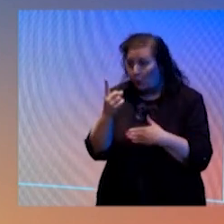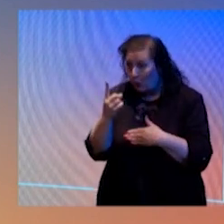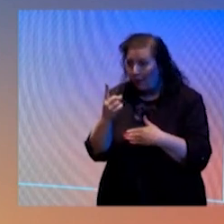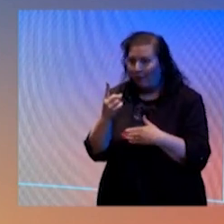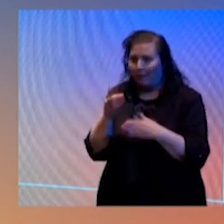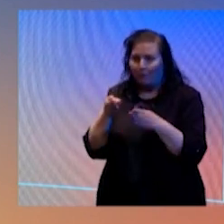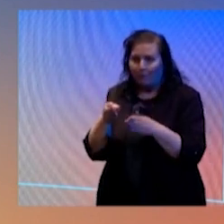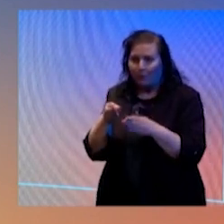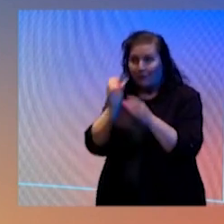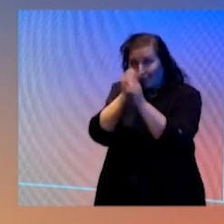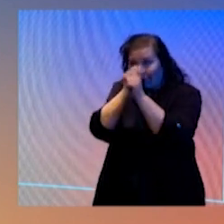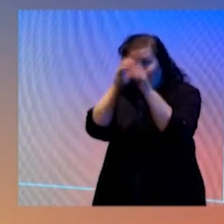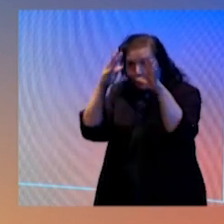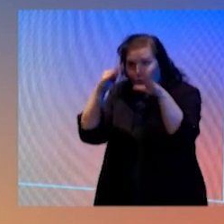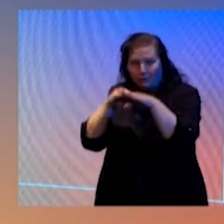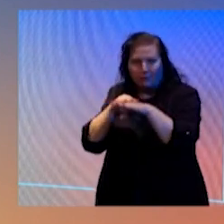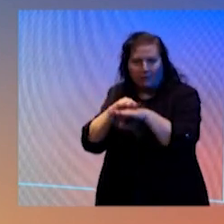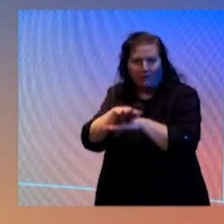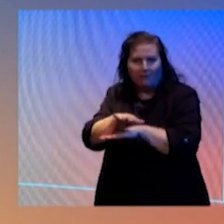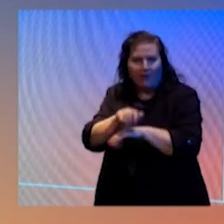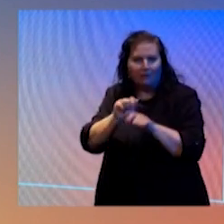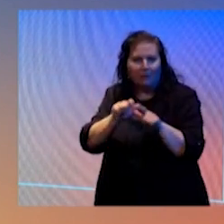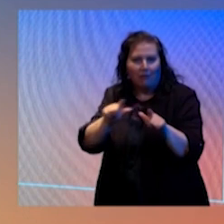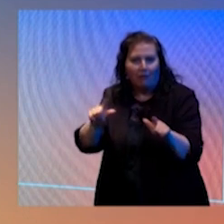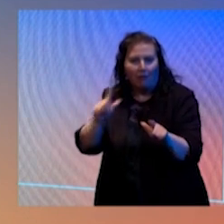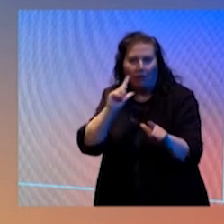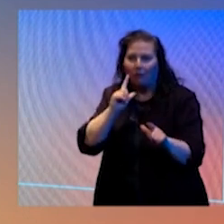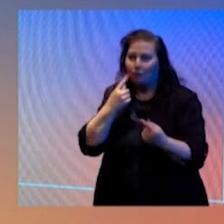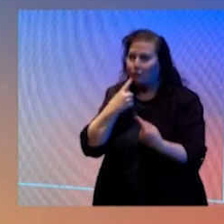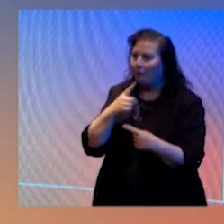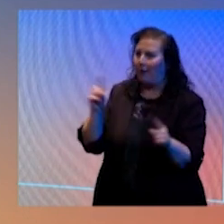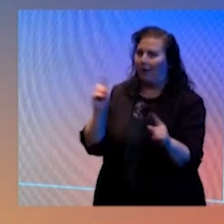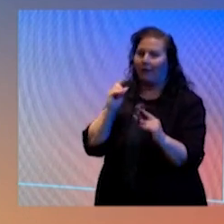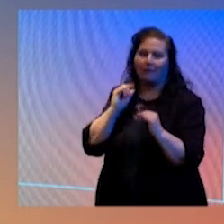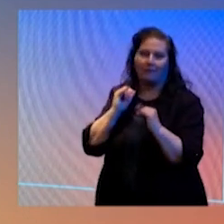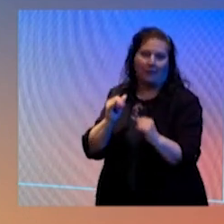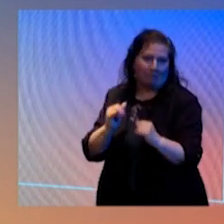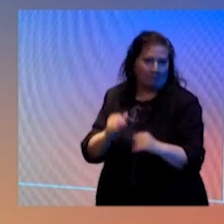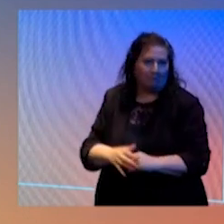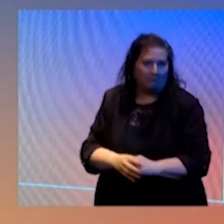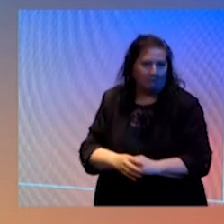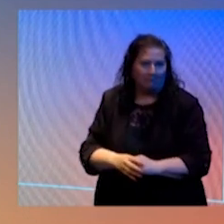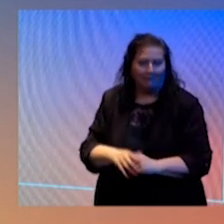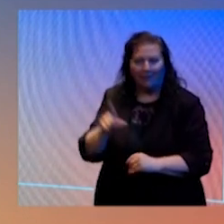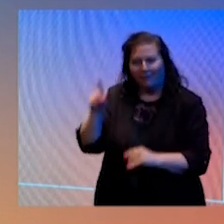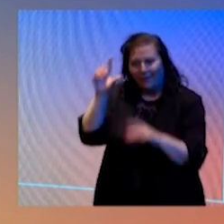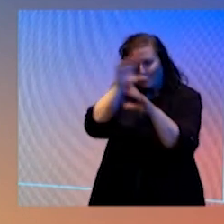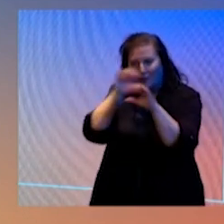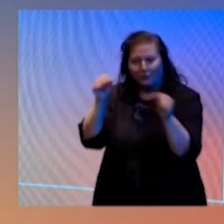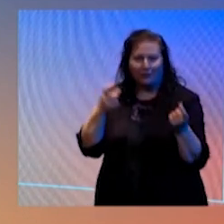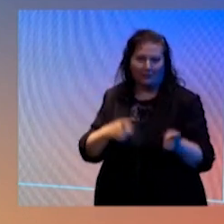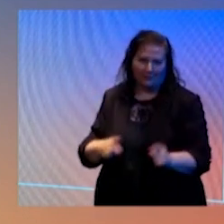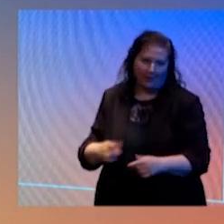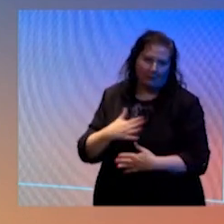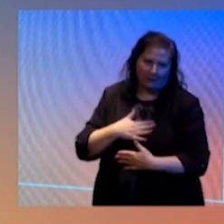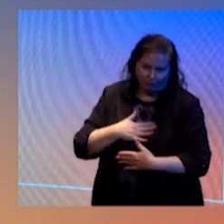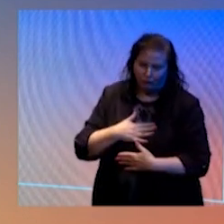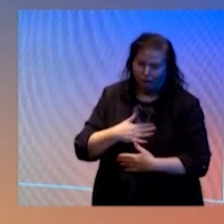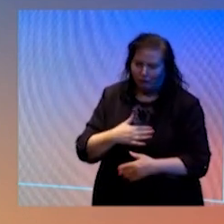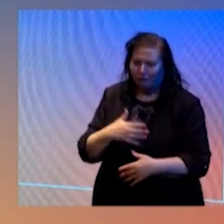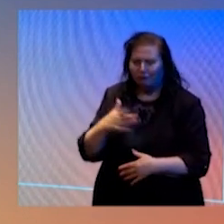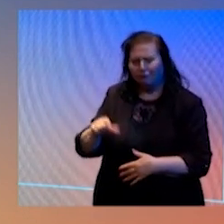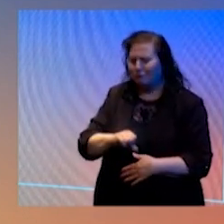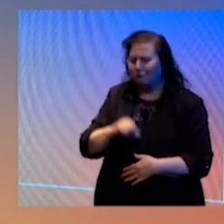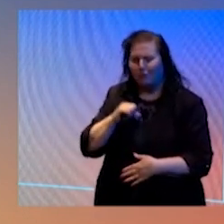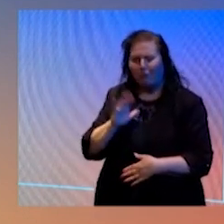a vision that helps others achieve theirs as well. And that's what our chancellor has accomplished. And I am so proud of